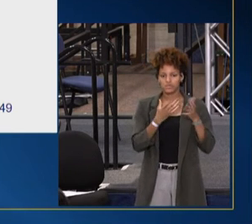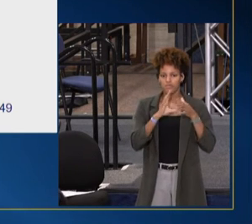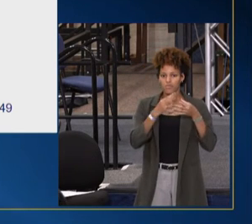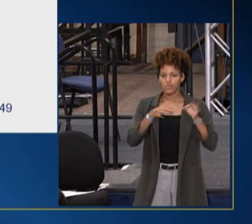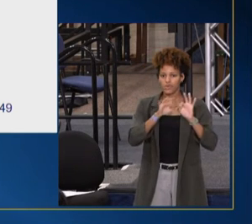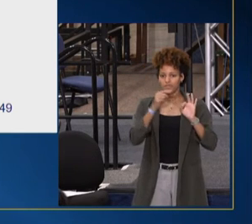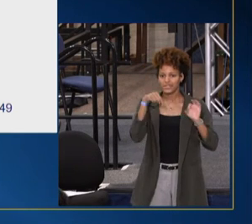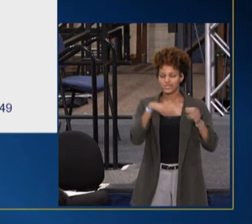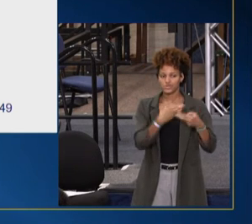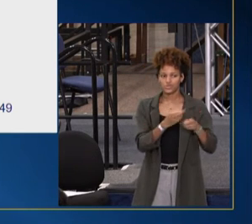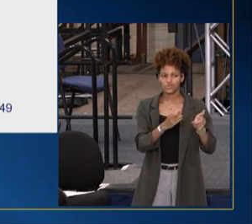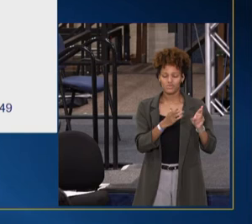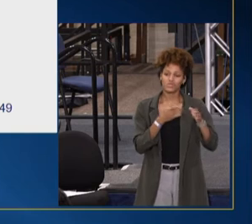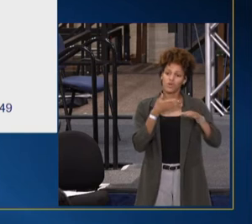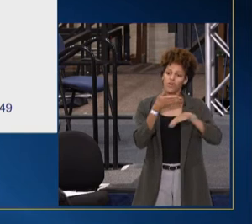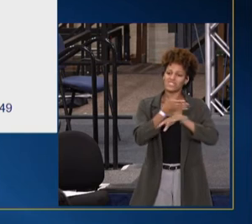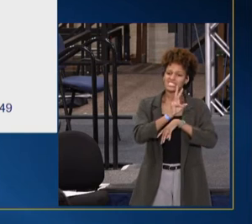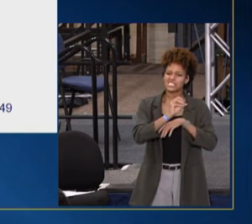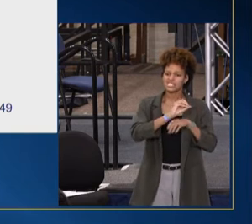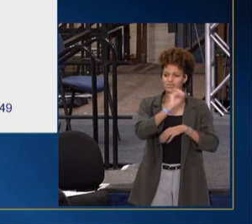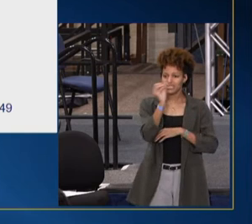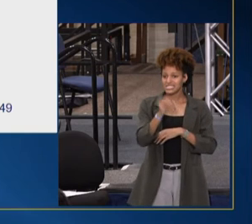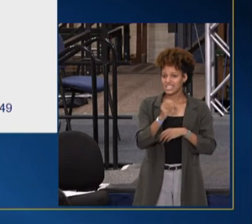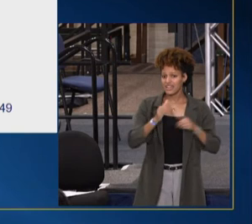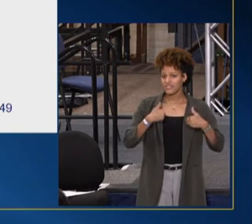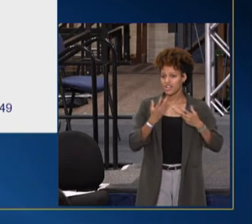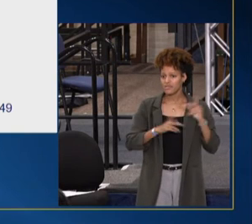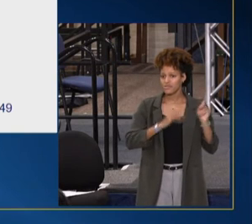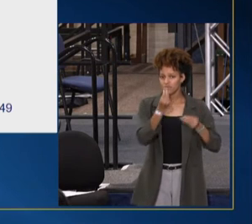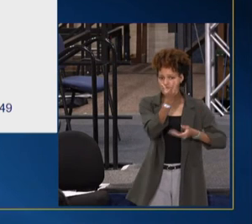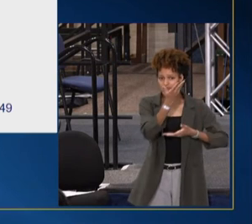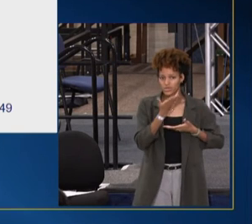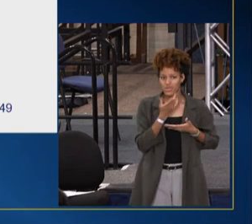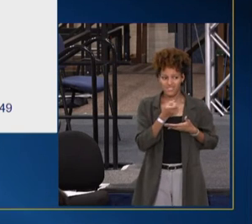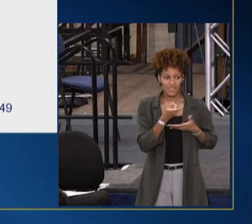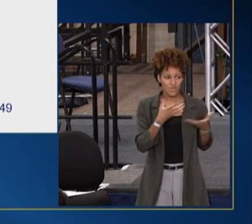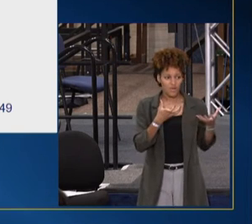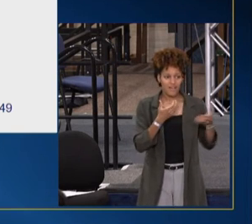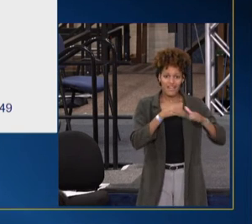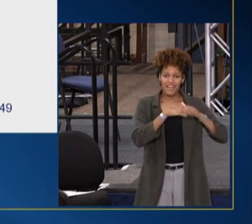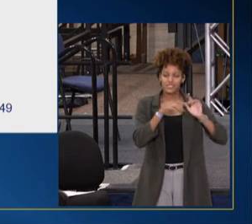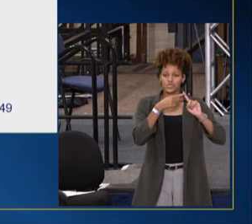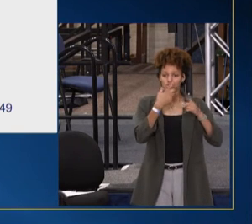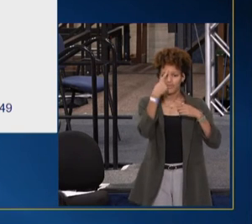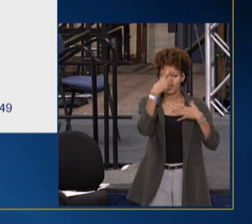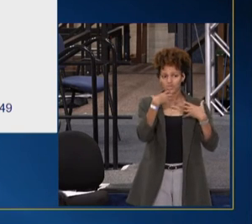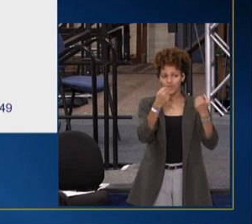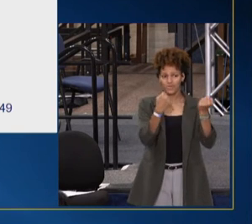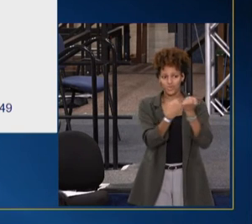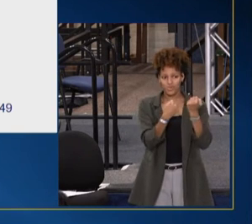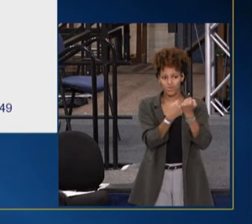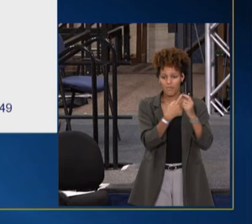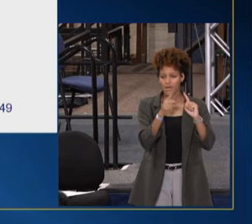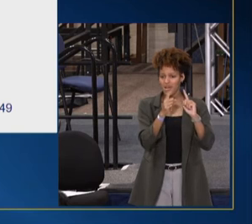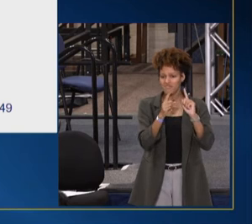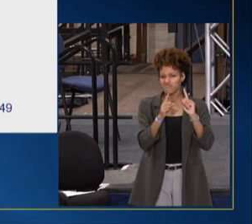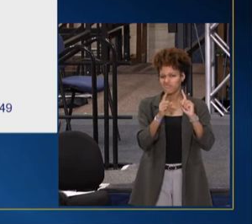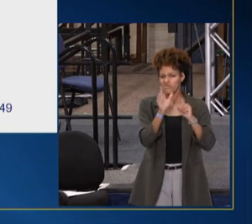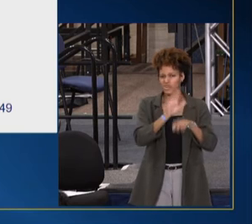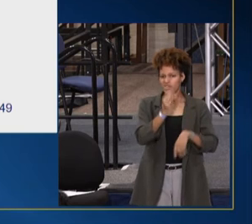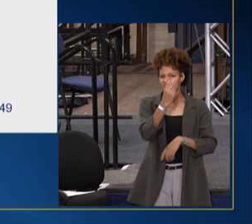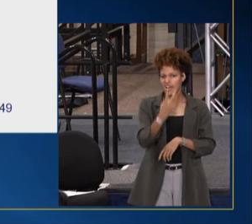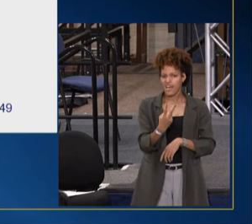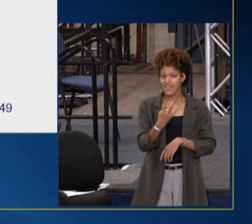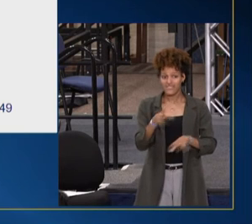of the 60% or so of young people who tell us that they want access to mental health support, more than half aren't getting